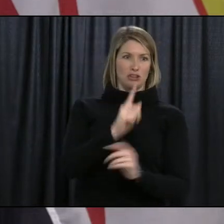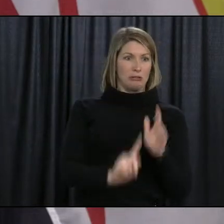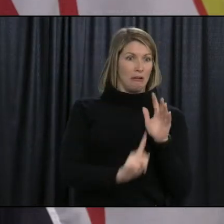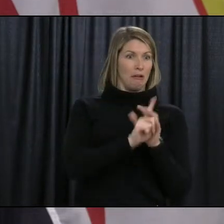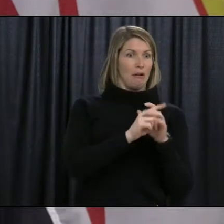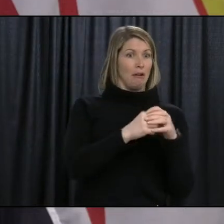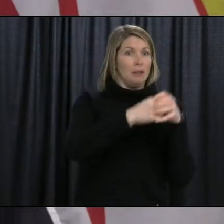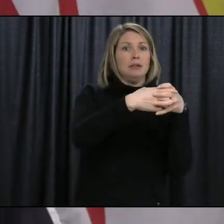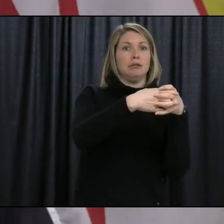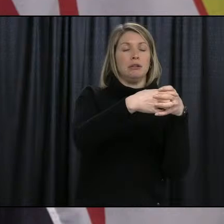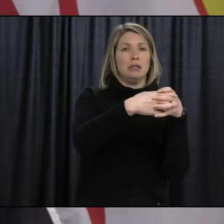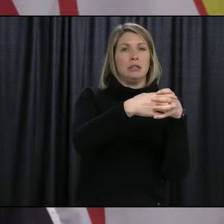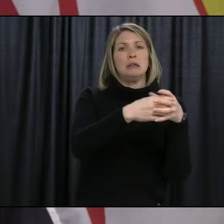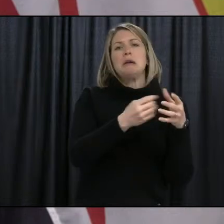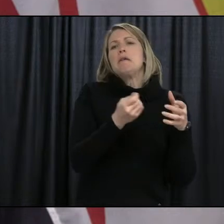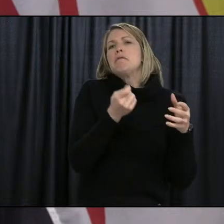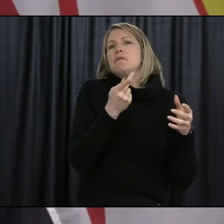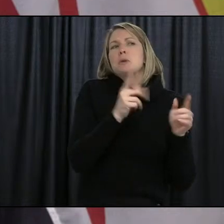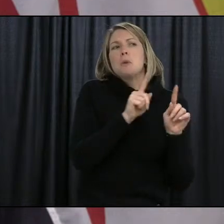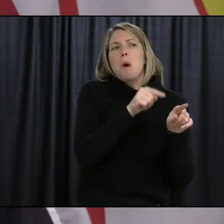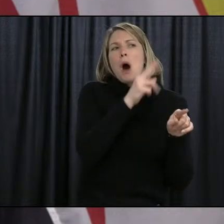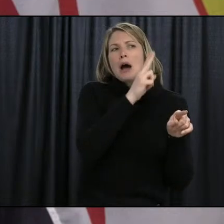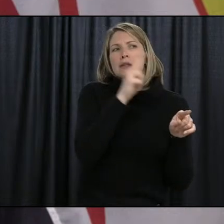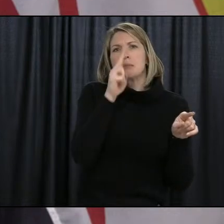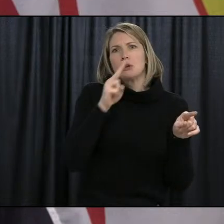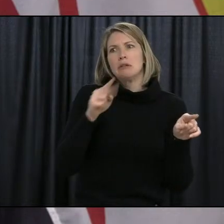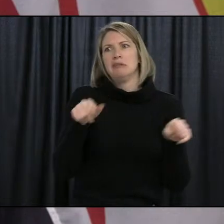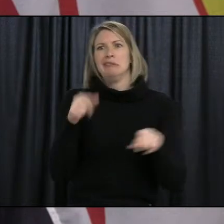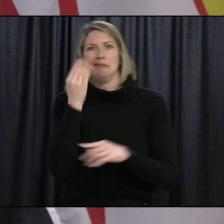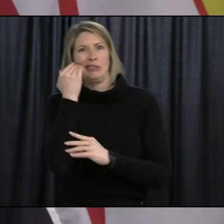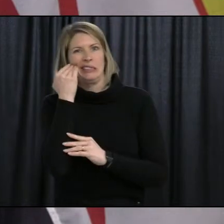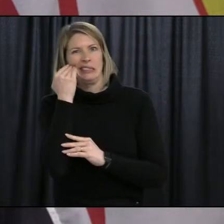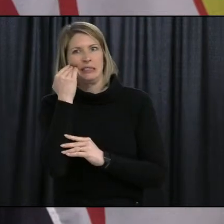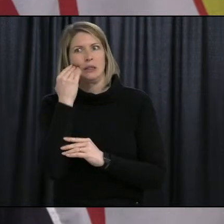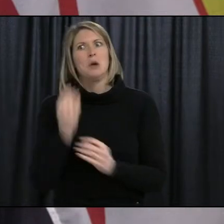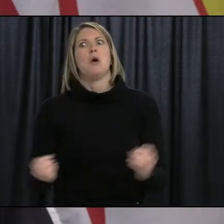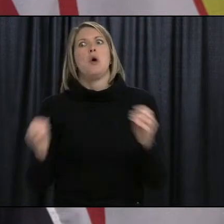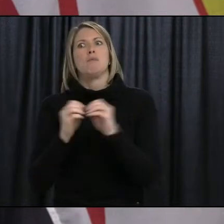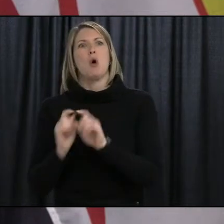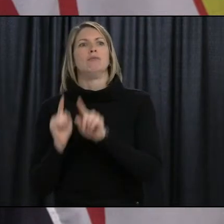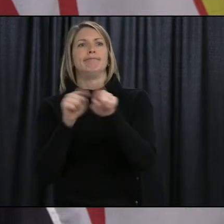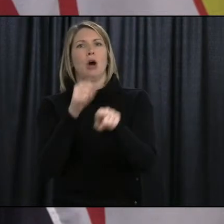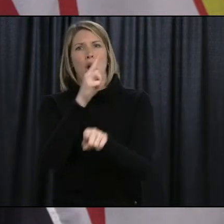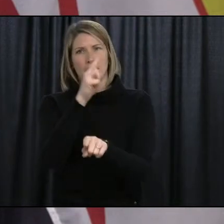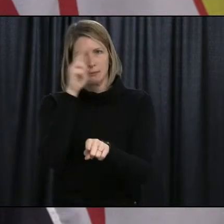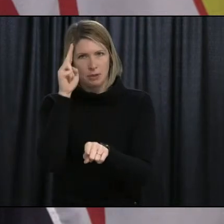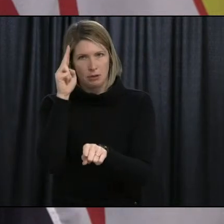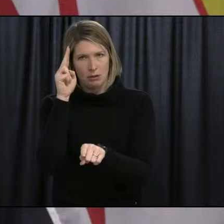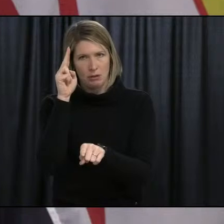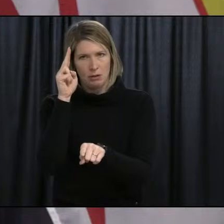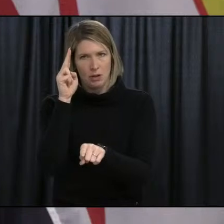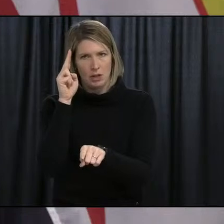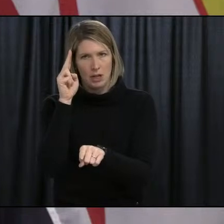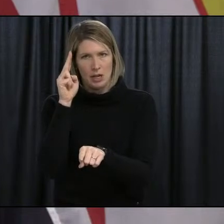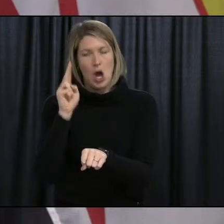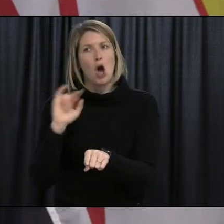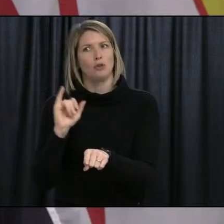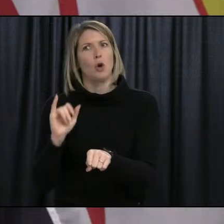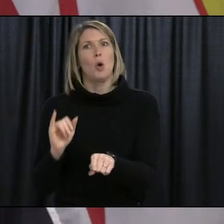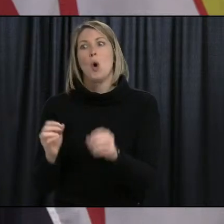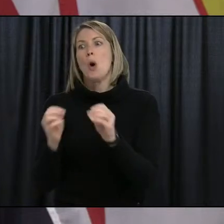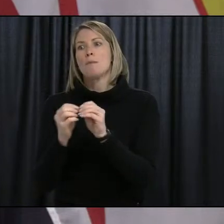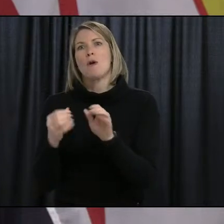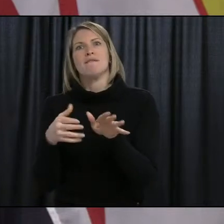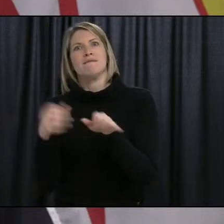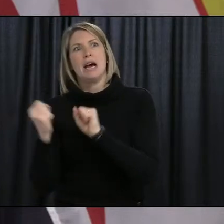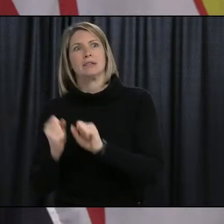original strain of the virus. But I think on the whole, I don't think we can say that we saw more